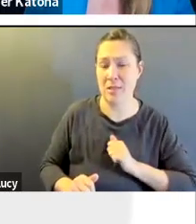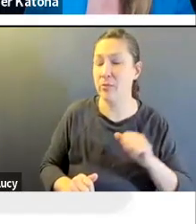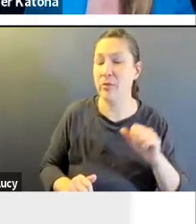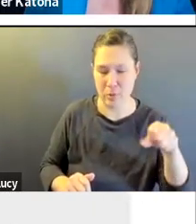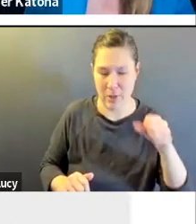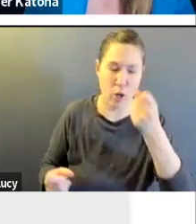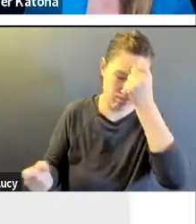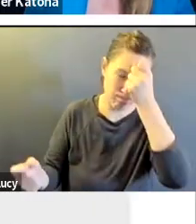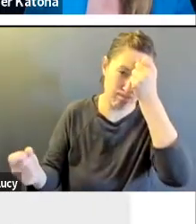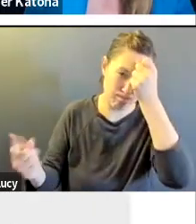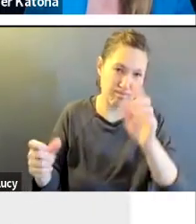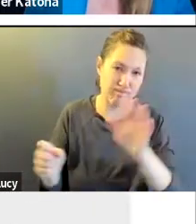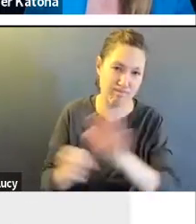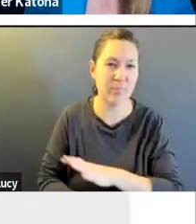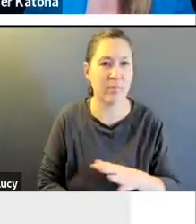scrolling.